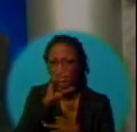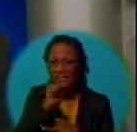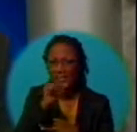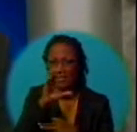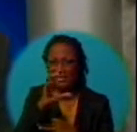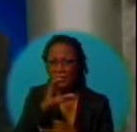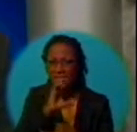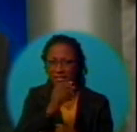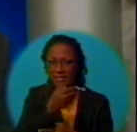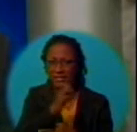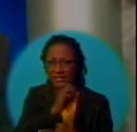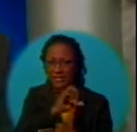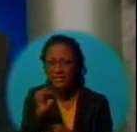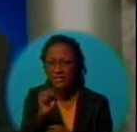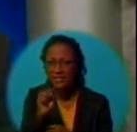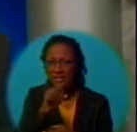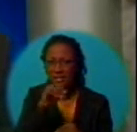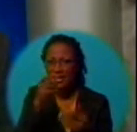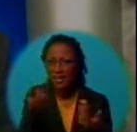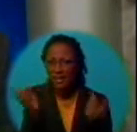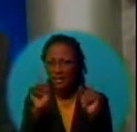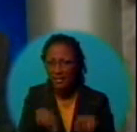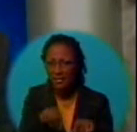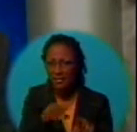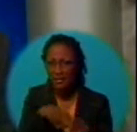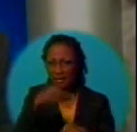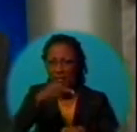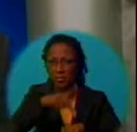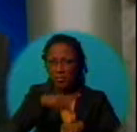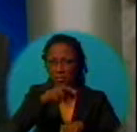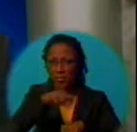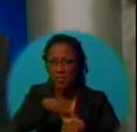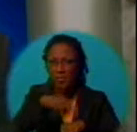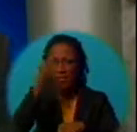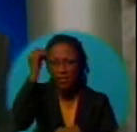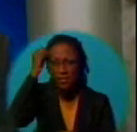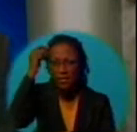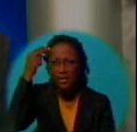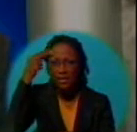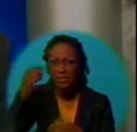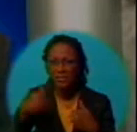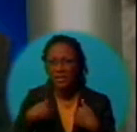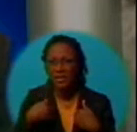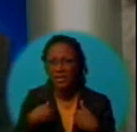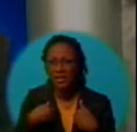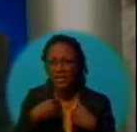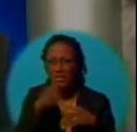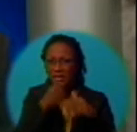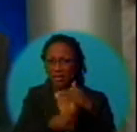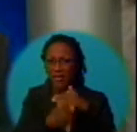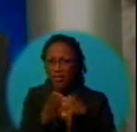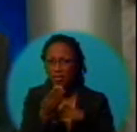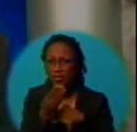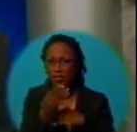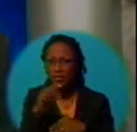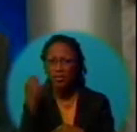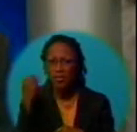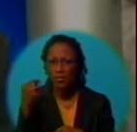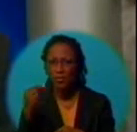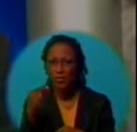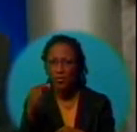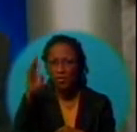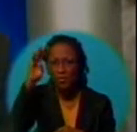which concluded today in Puerto Rico. Orlando Husbands took the gold medal in the boys' under-14 category, and Brian